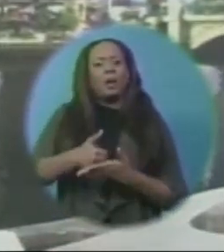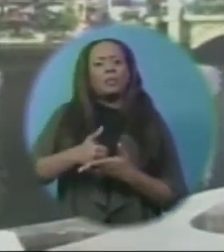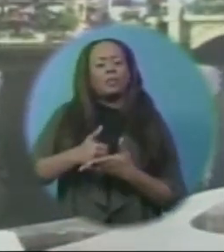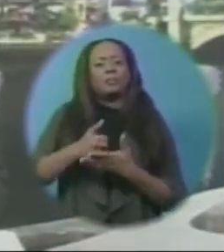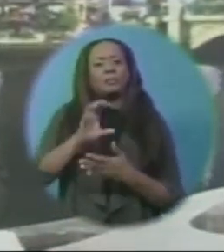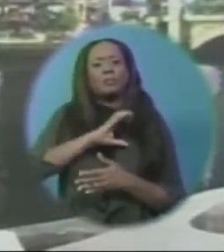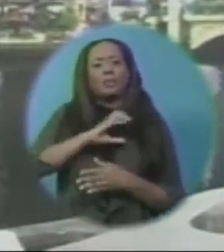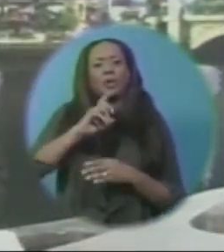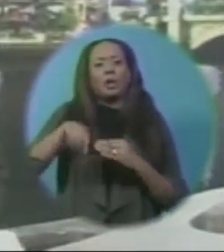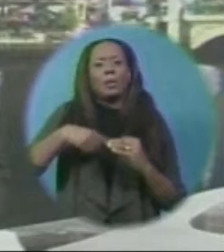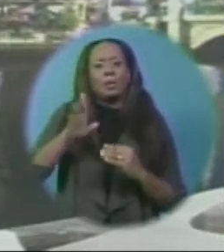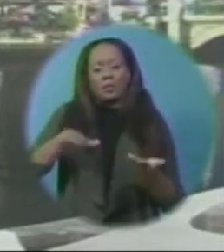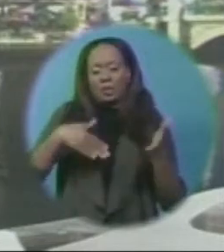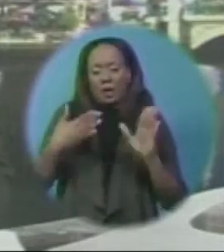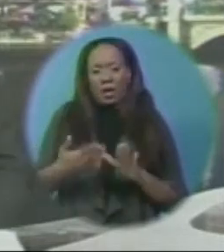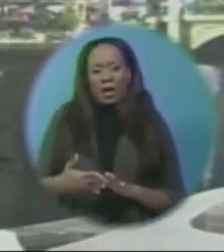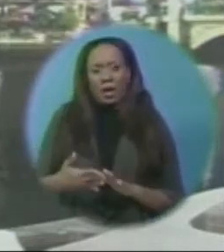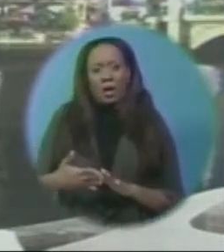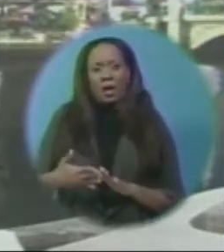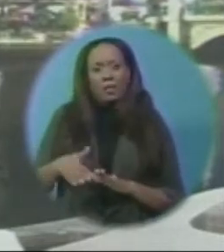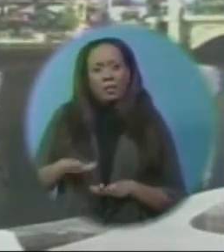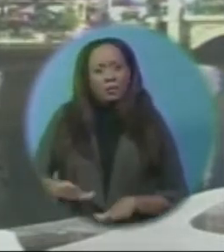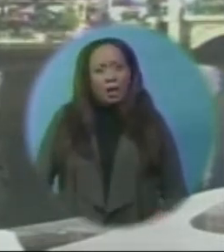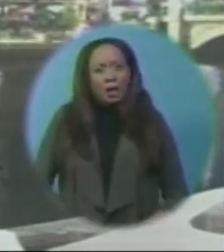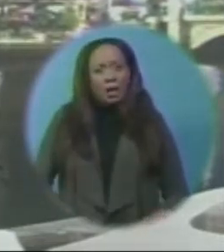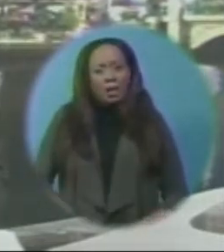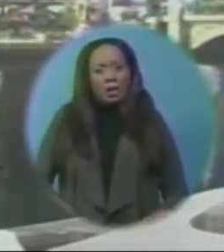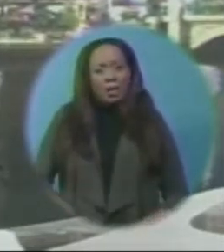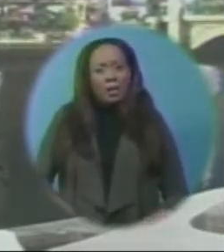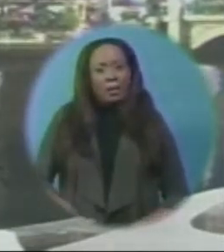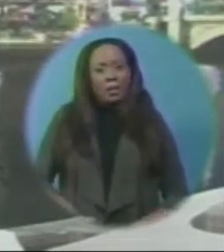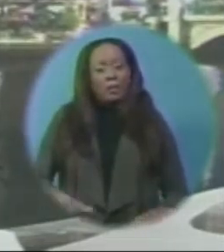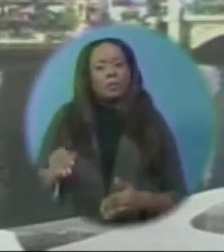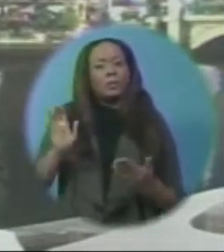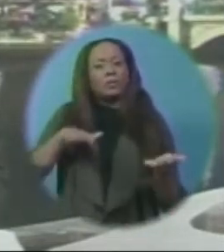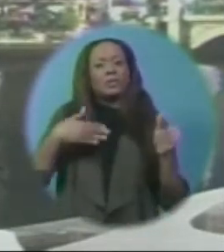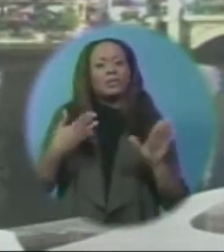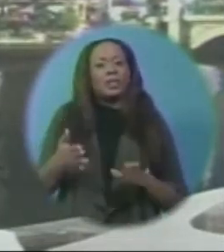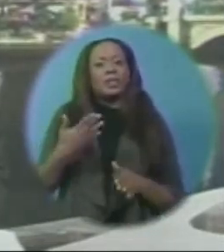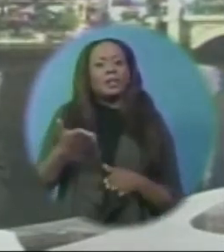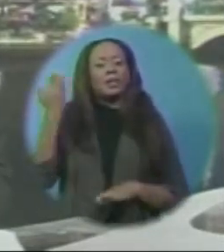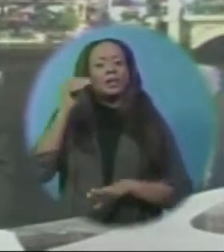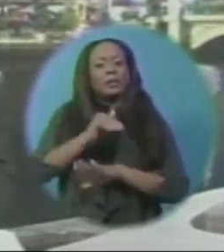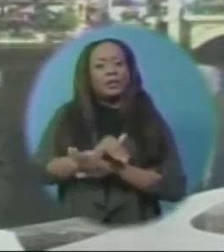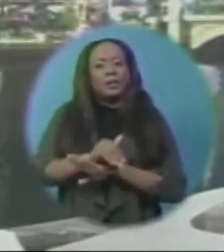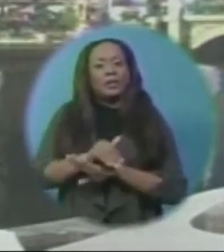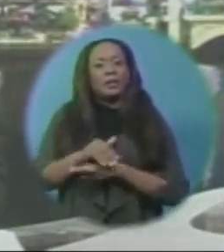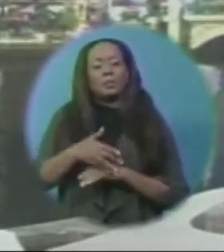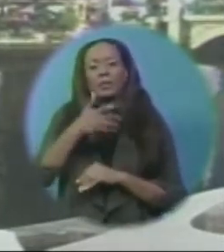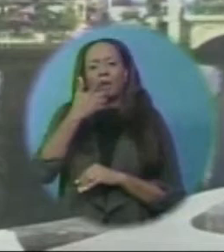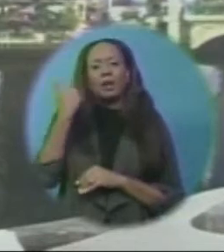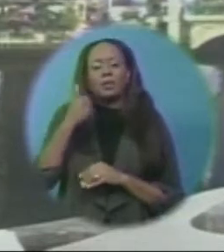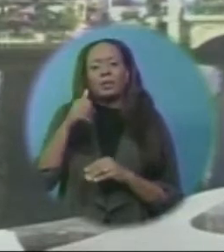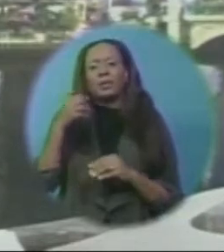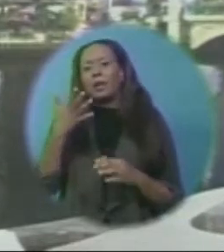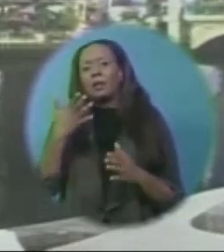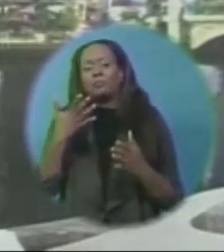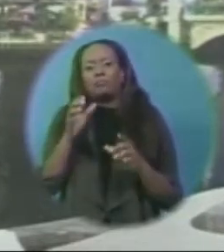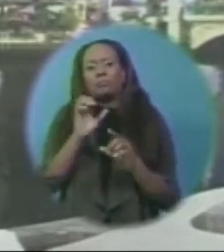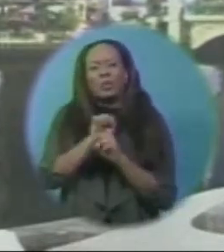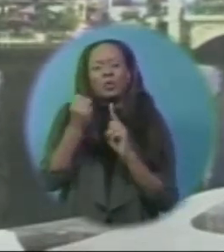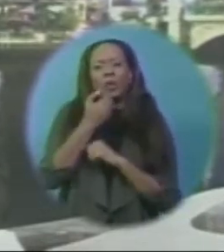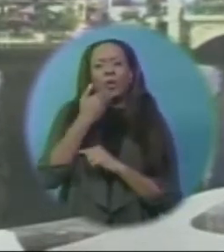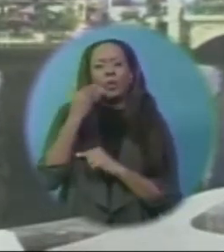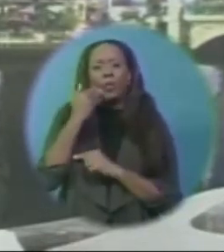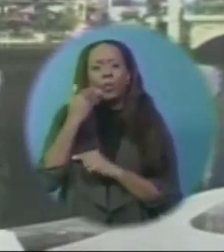the death of a toddler who died at a hospital last night following a domestic disturbance. Police say the soldier was detained after